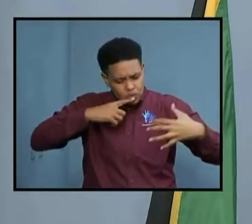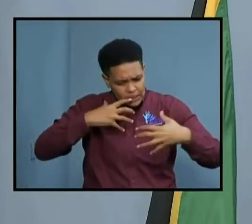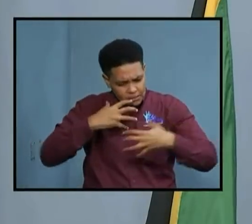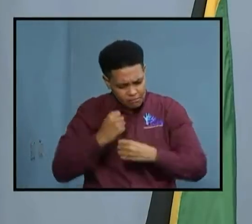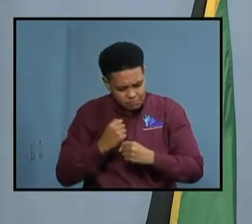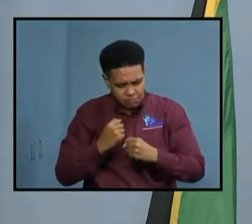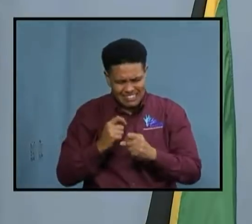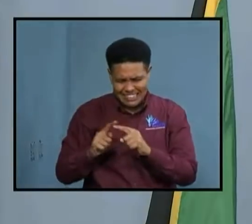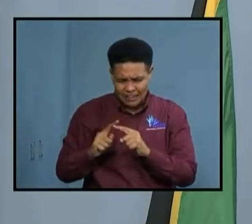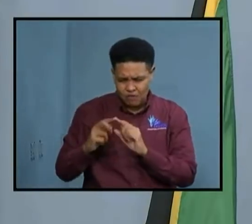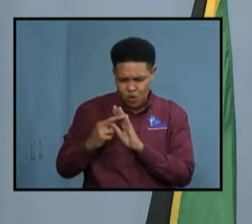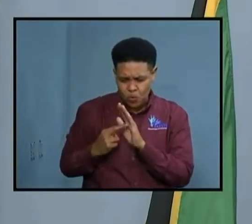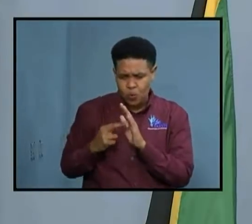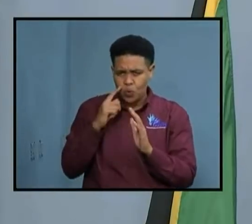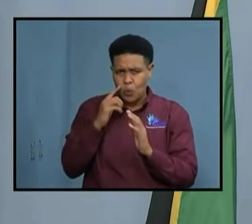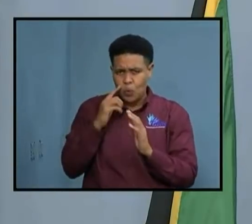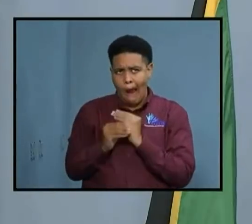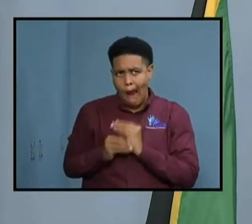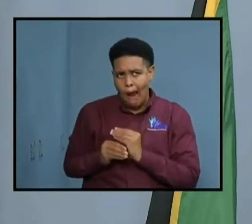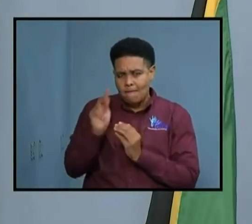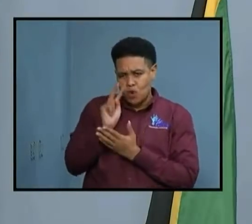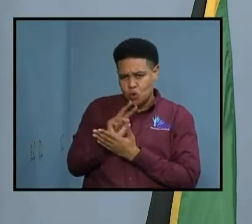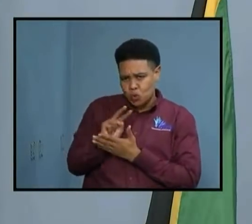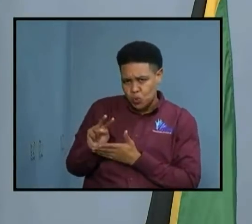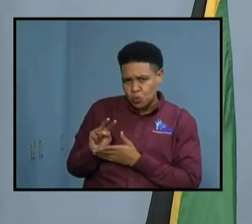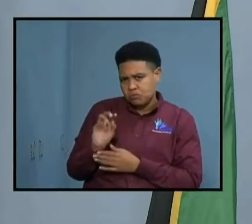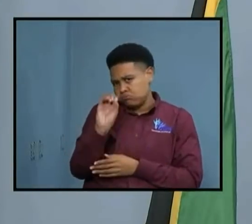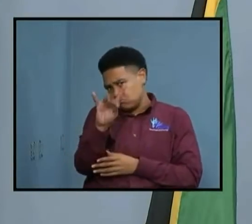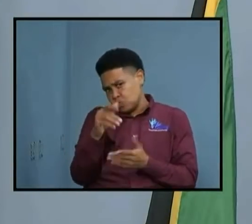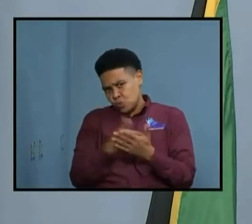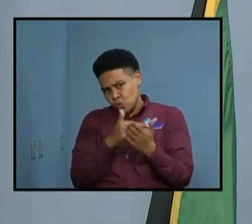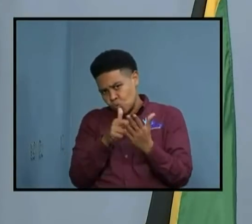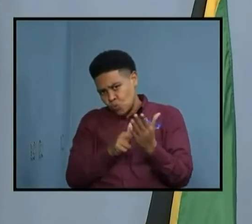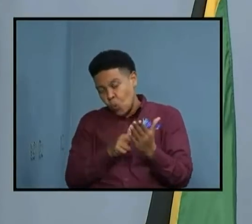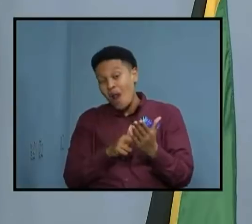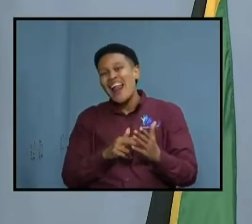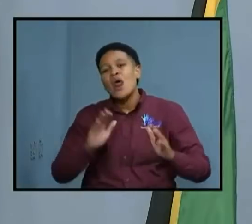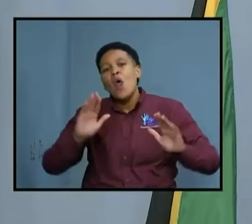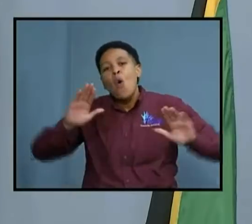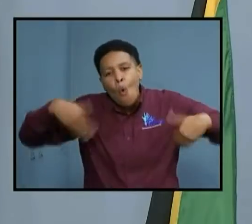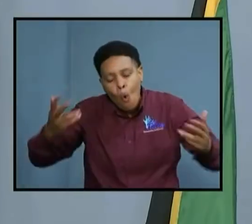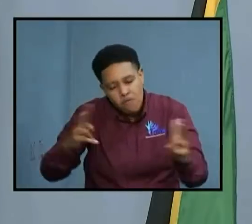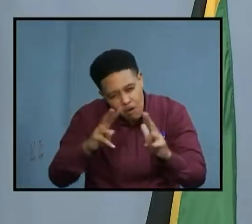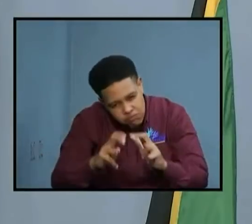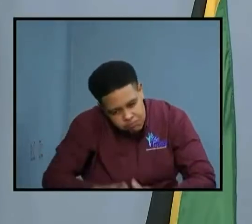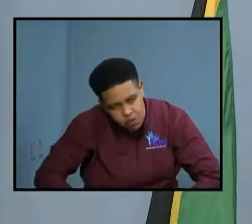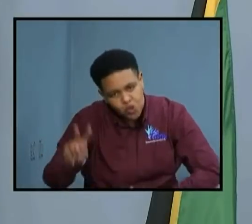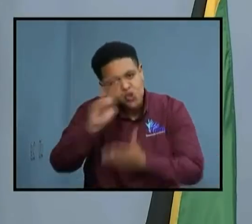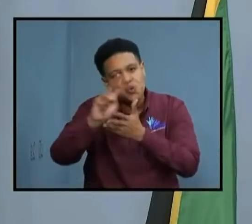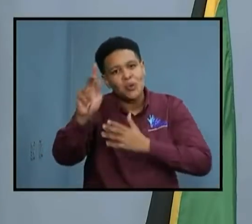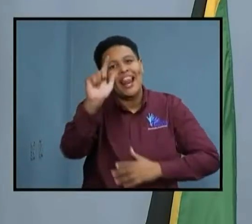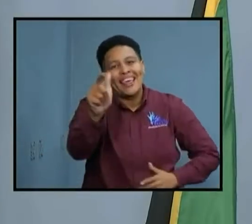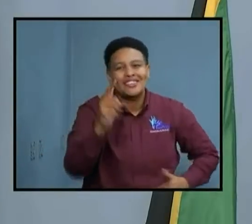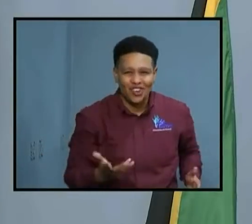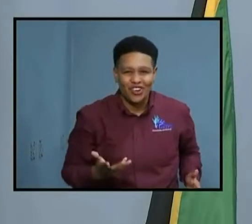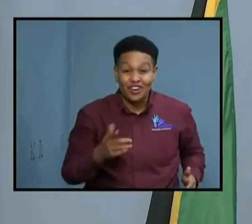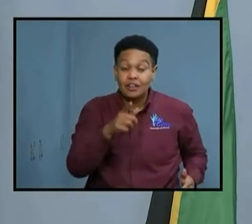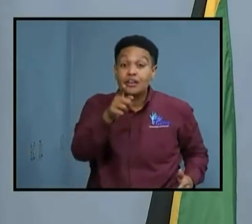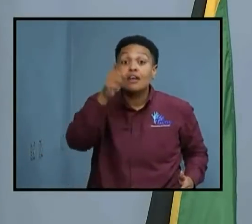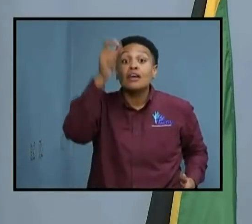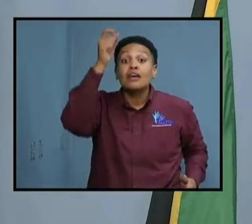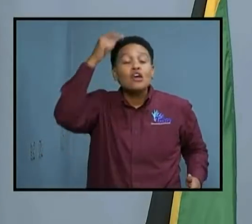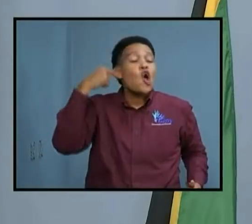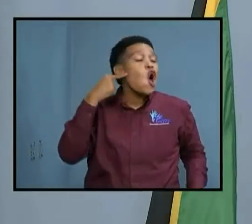weeks, and then we will reassess. You have heard me say many times that we need to learn to live with